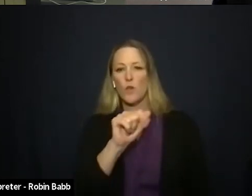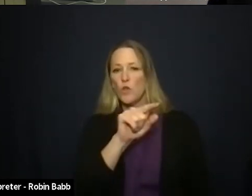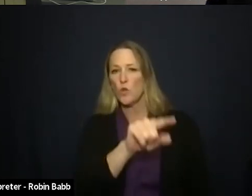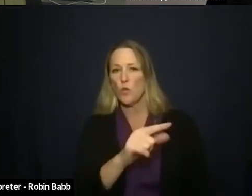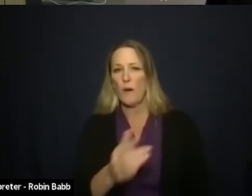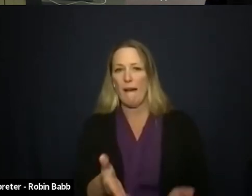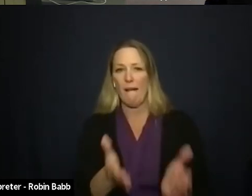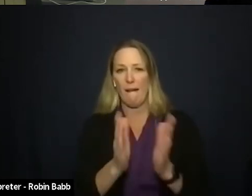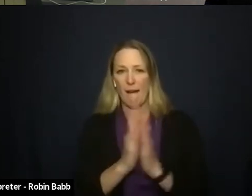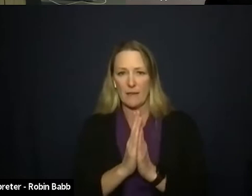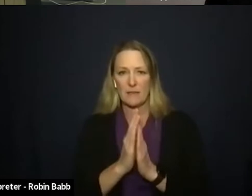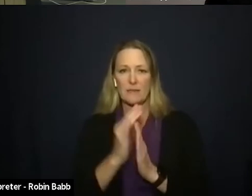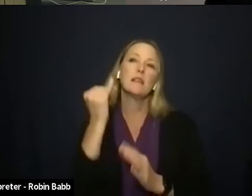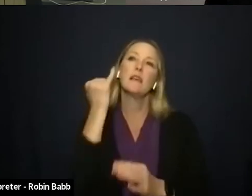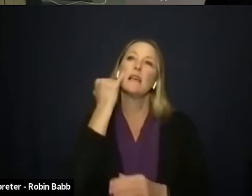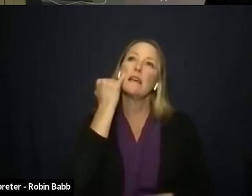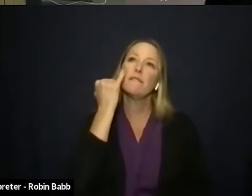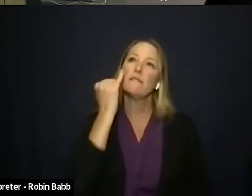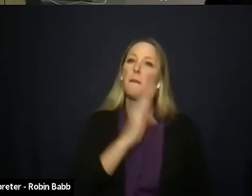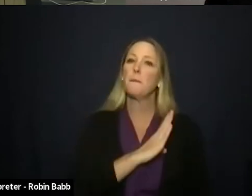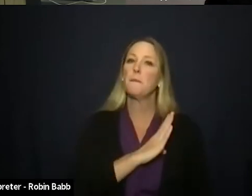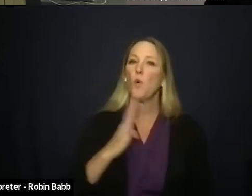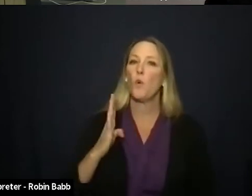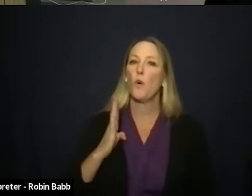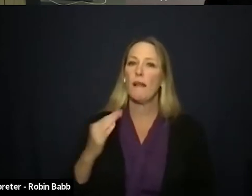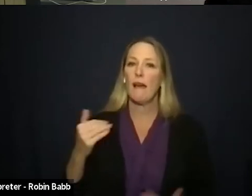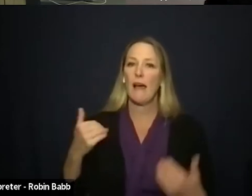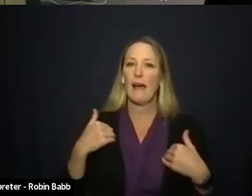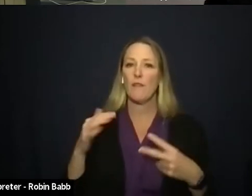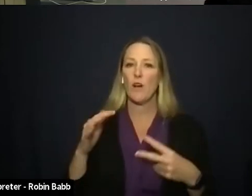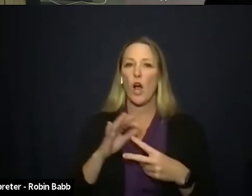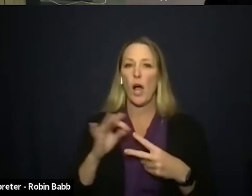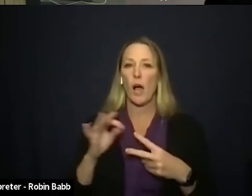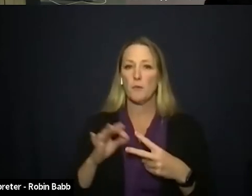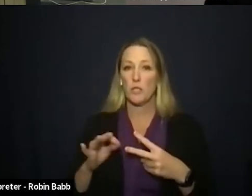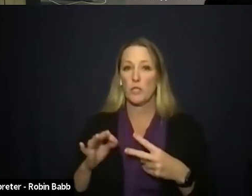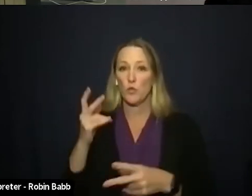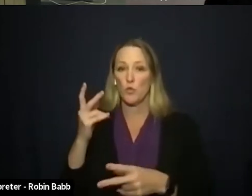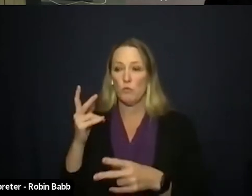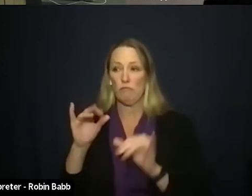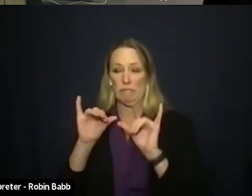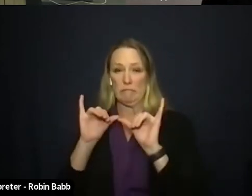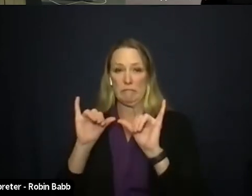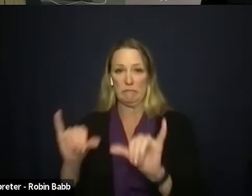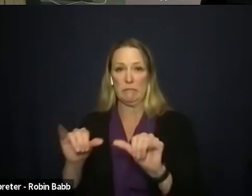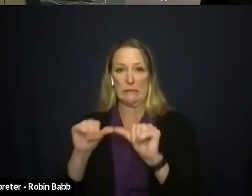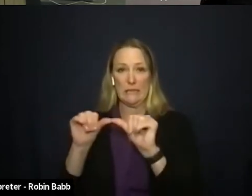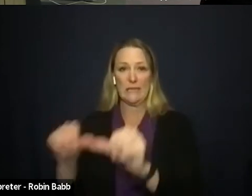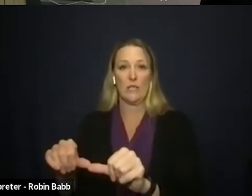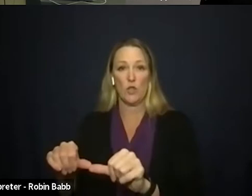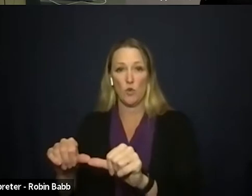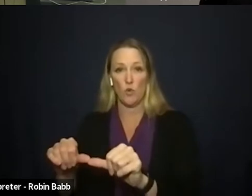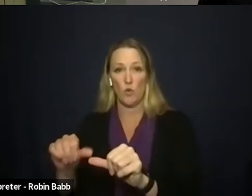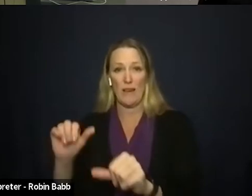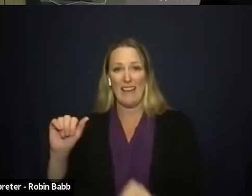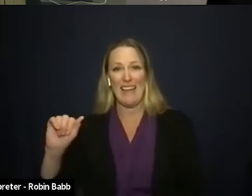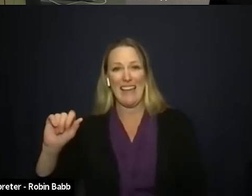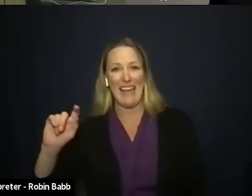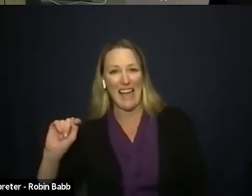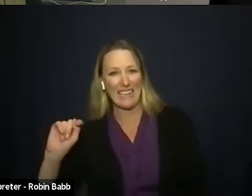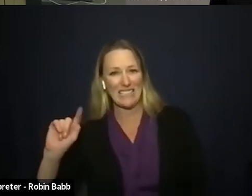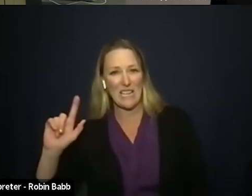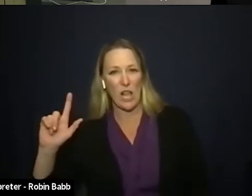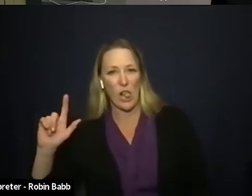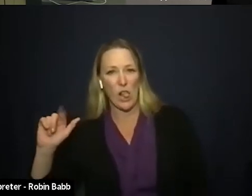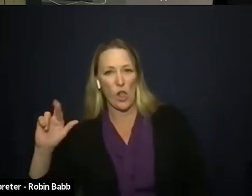not the board had an option to remain at large was that part of your question that